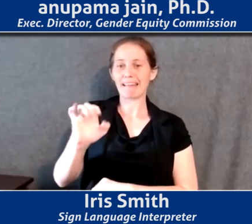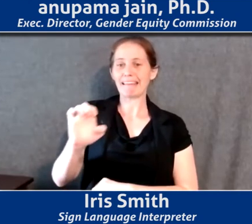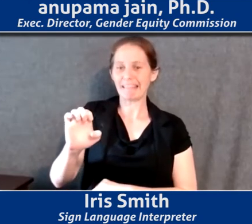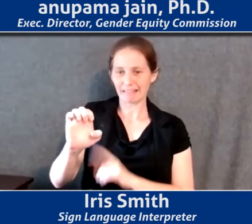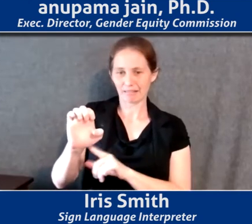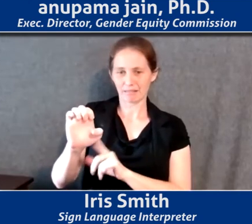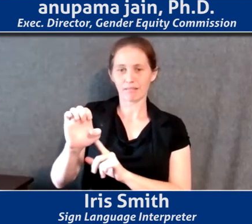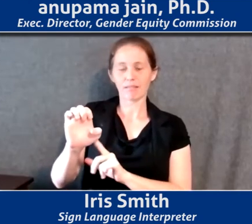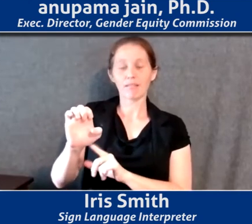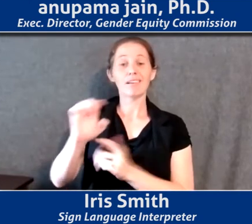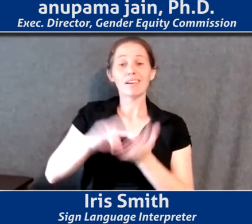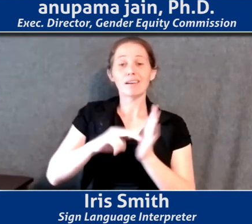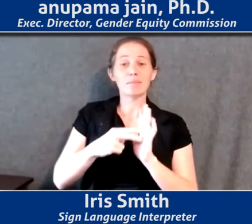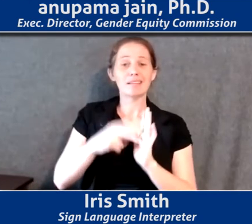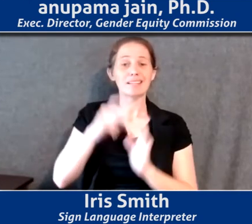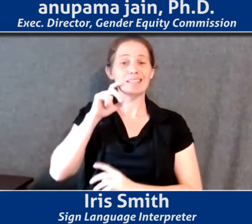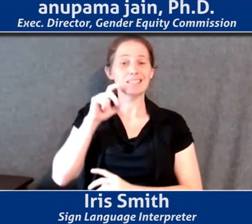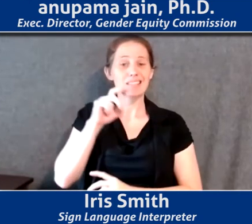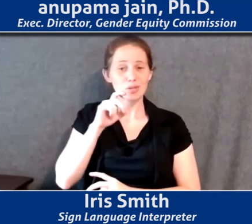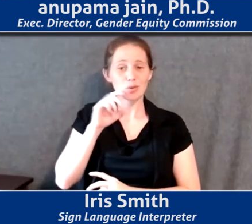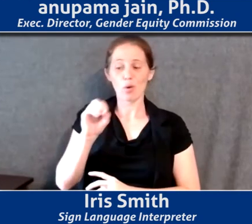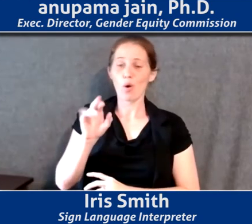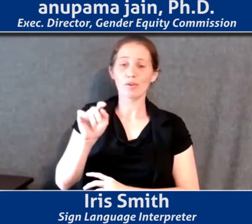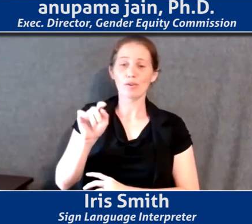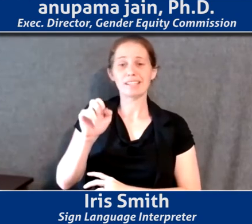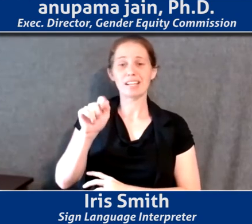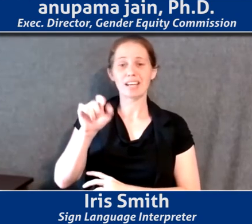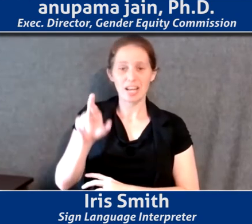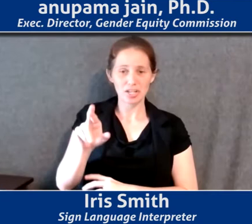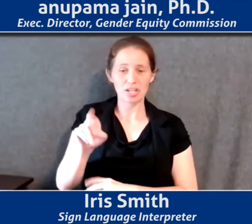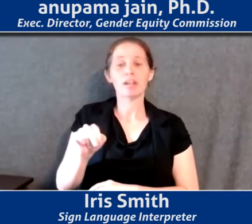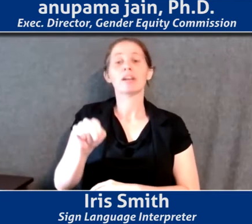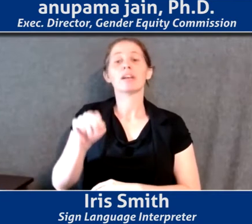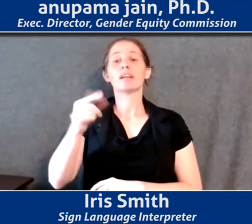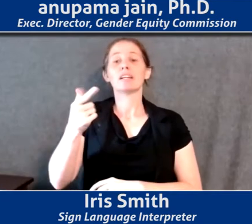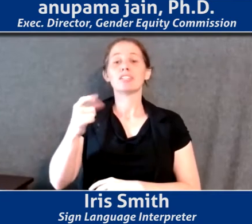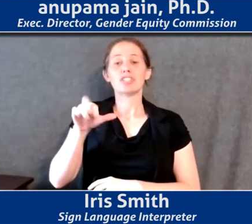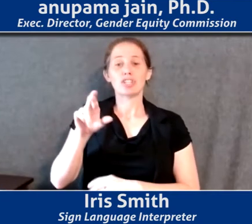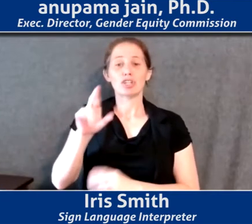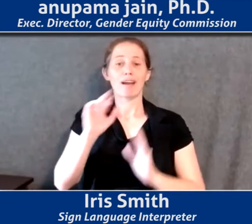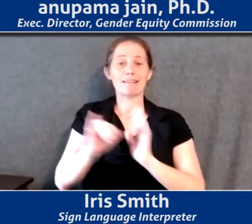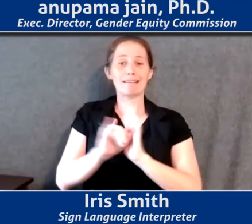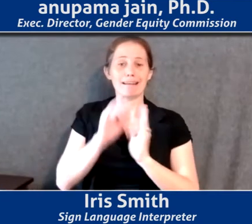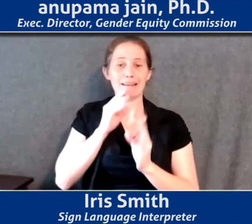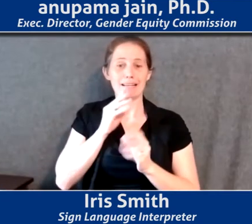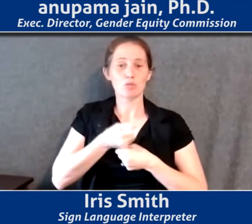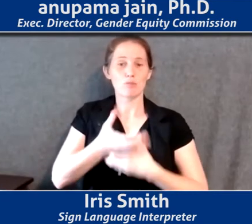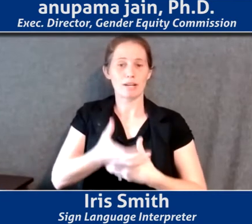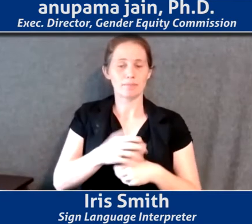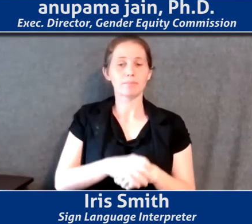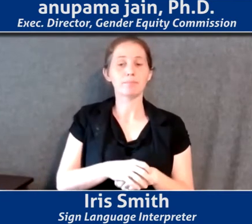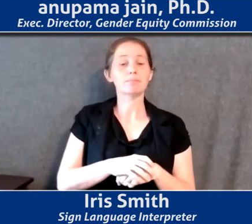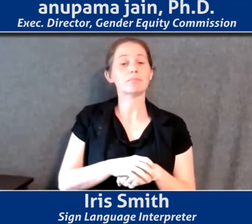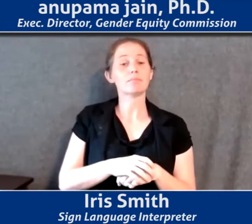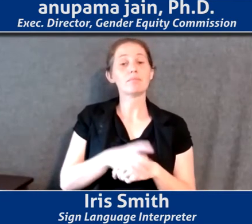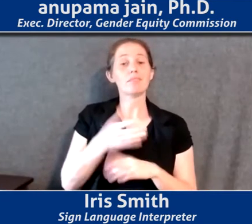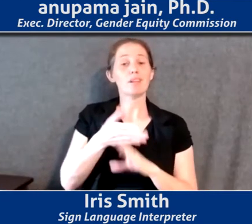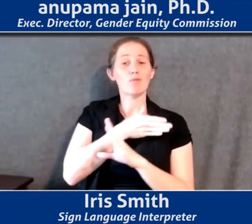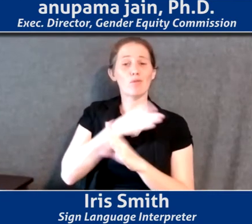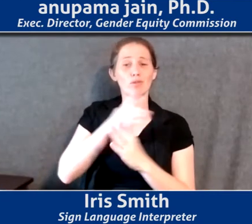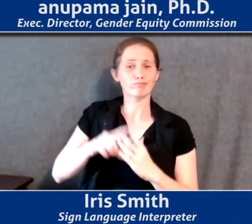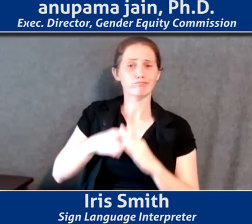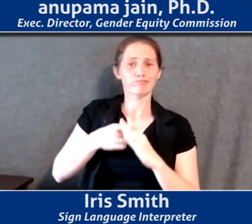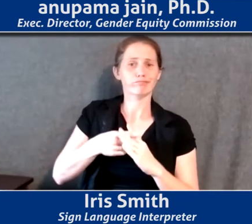and it stands for Sexual Orientation, Gender Identity, and Expression, and so Anu and Tiffany, wondered, before we jump into your